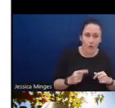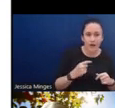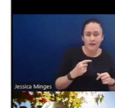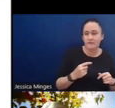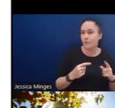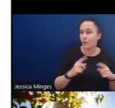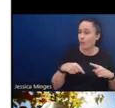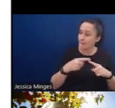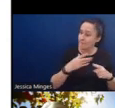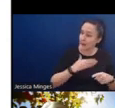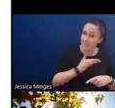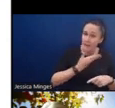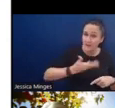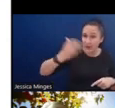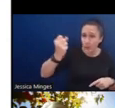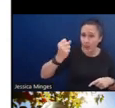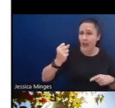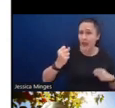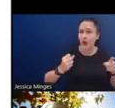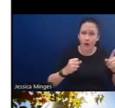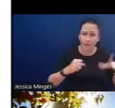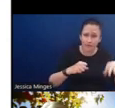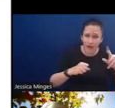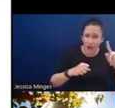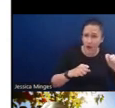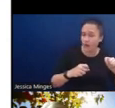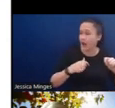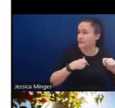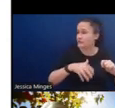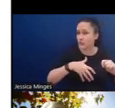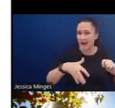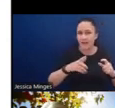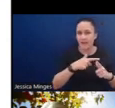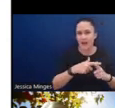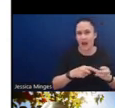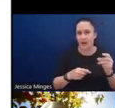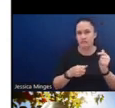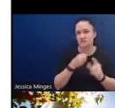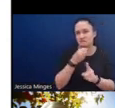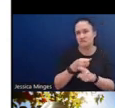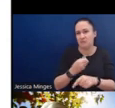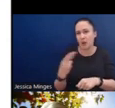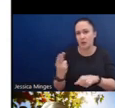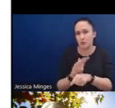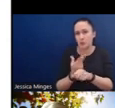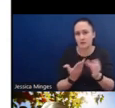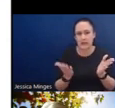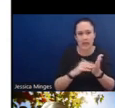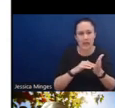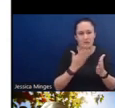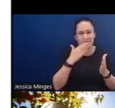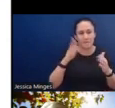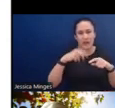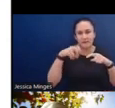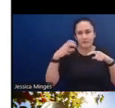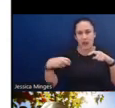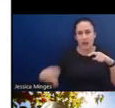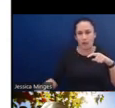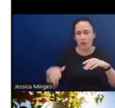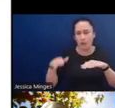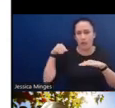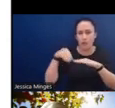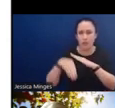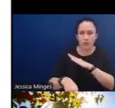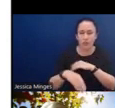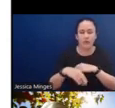when my baby was taken away. It put me right back into using. It put me into a bad spiral. So we heard a lot